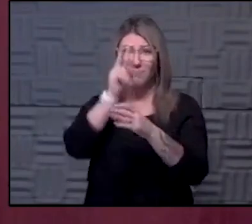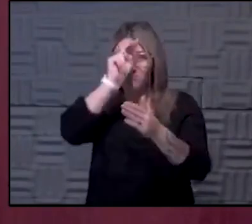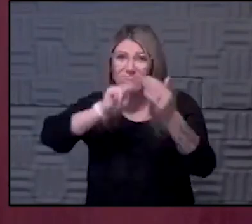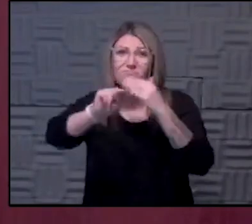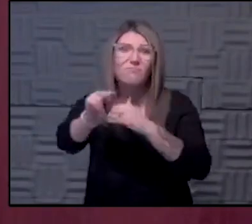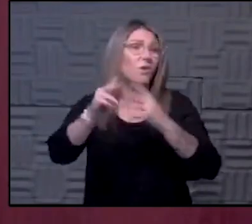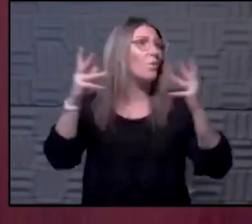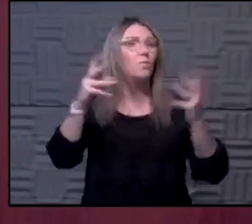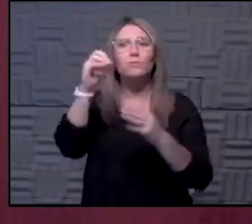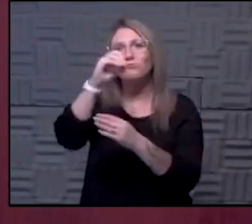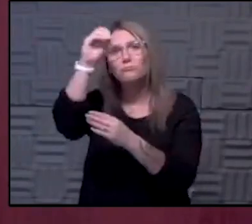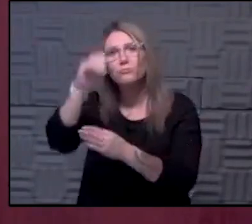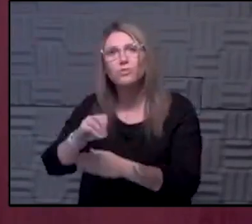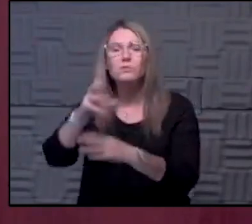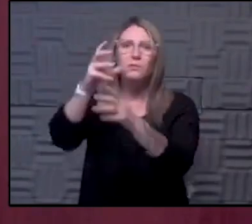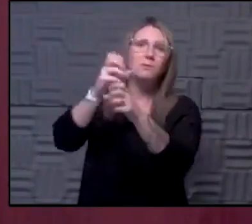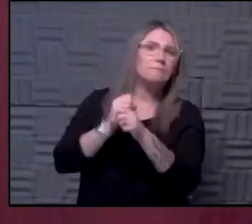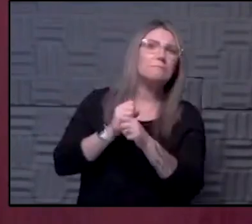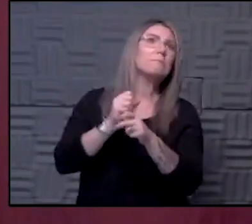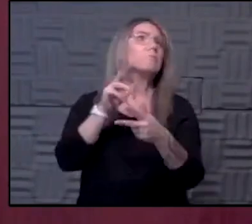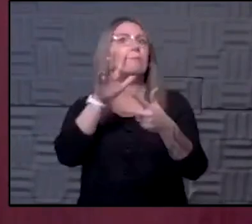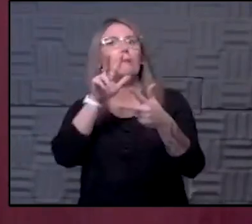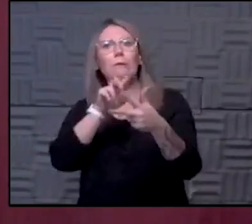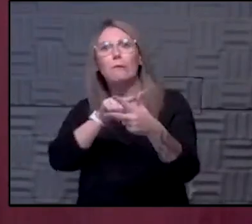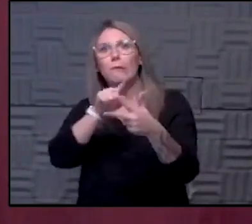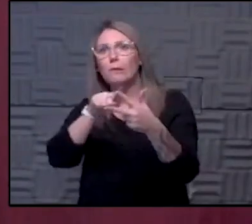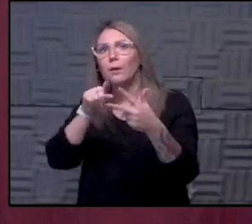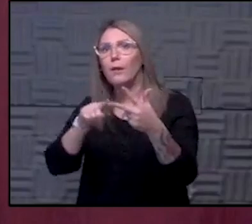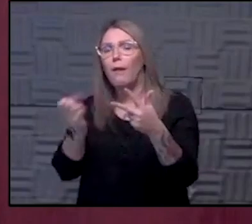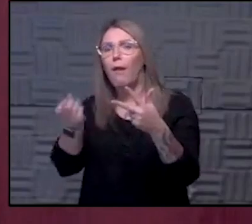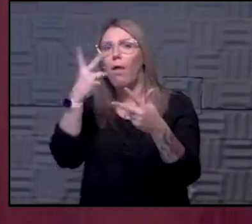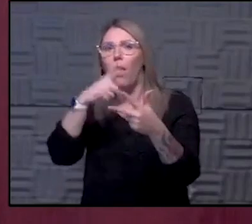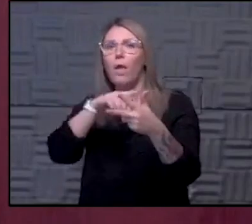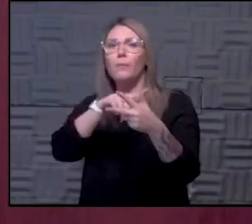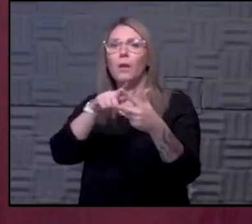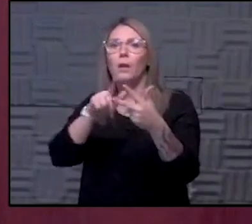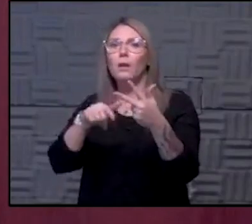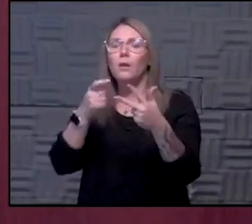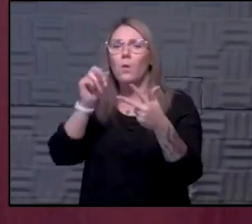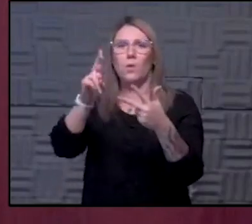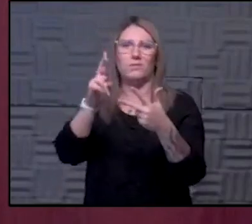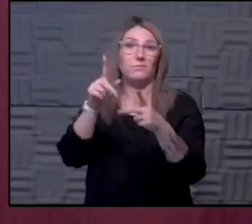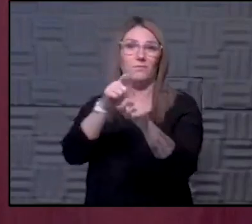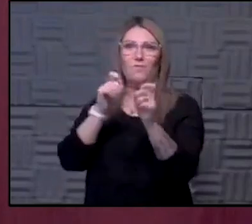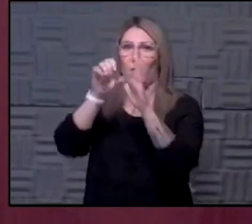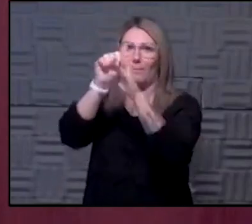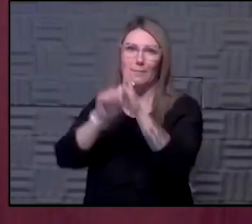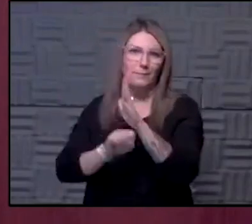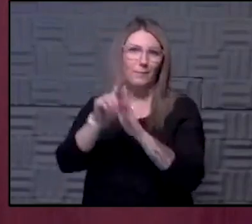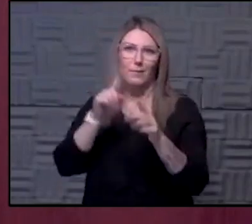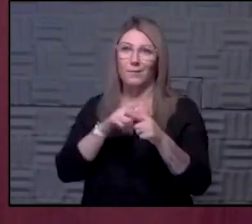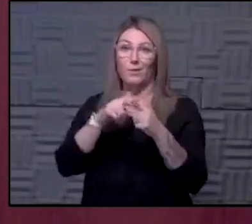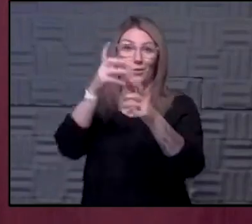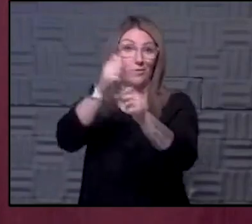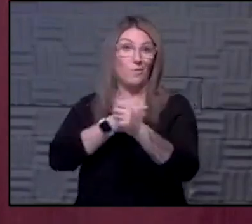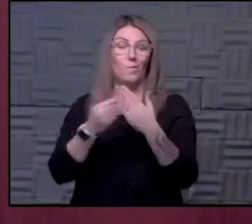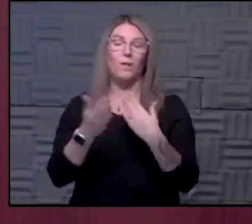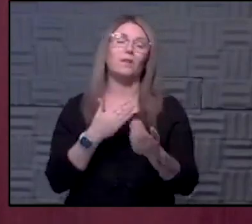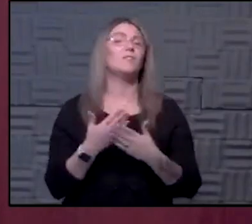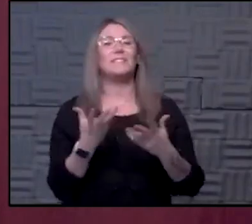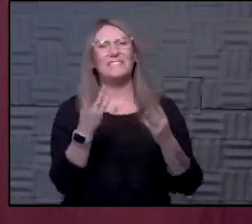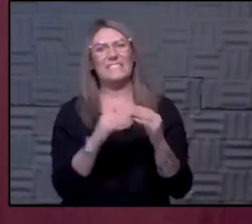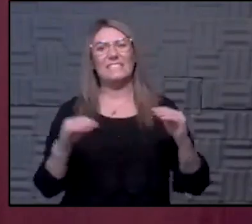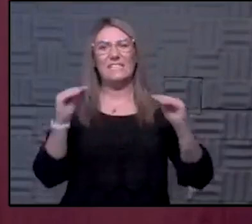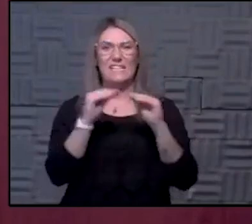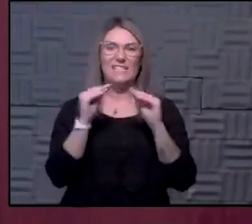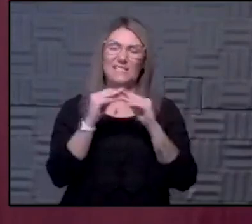the percentage of shots are going to be Pfizer, Moderna, J&J, or does it just come from the state and you get what you get? Yeah, it's more the latter. And actually, the